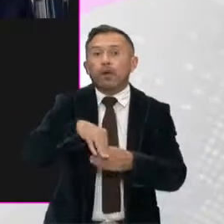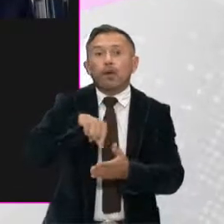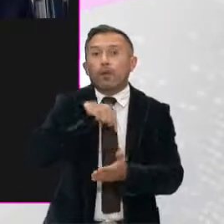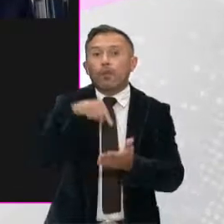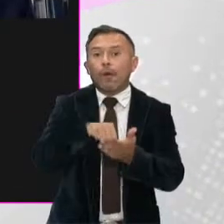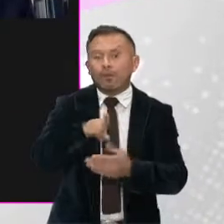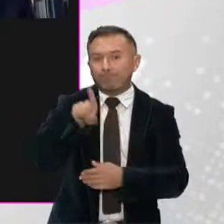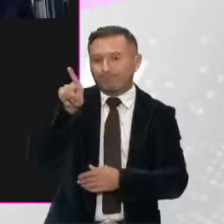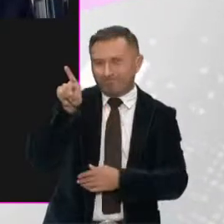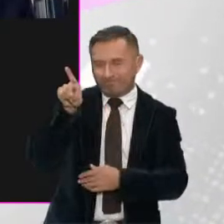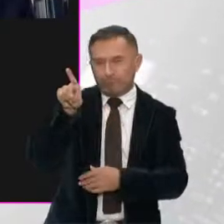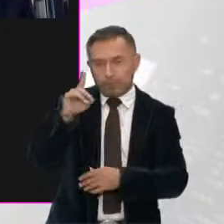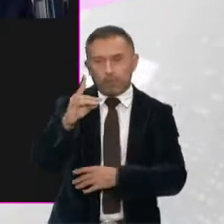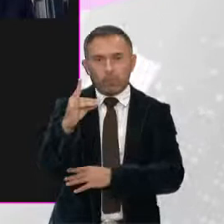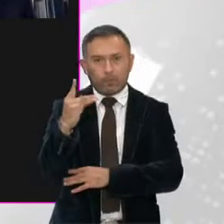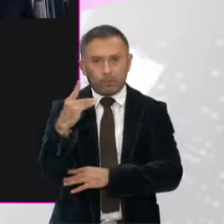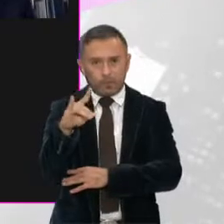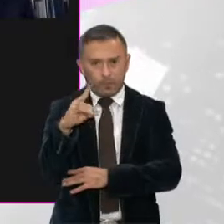in Bolivia.